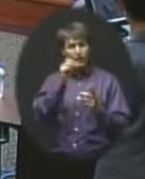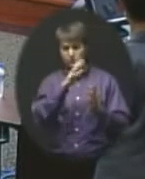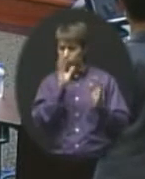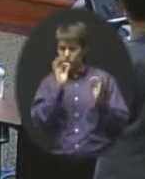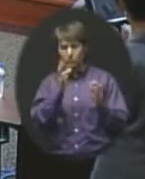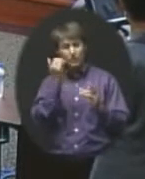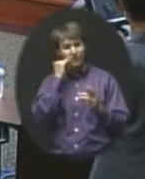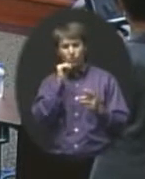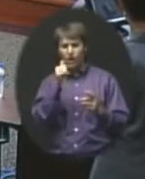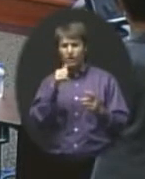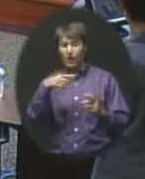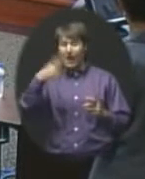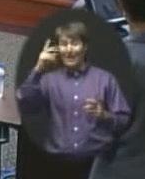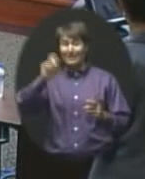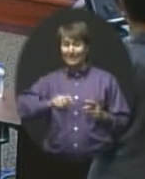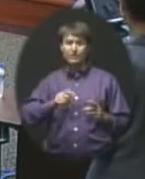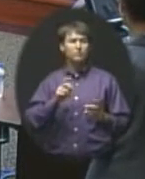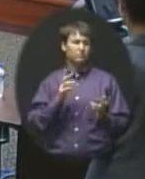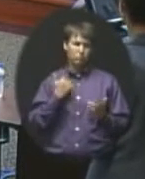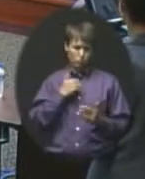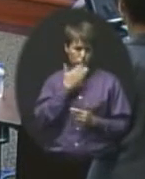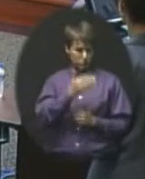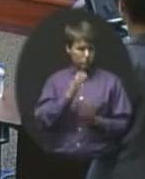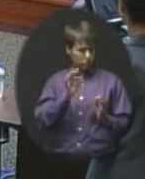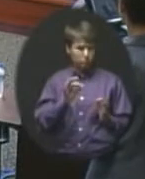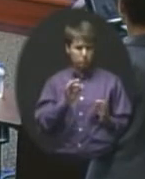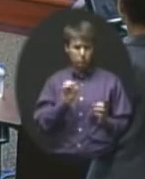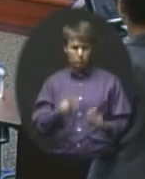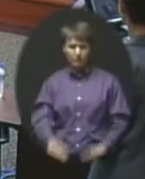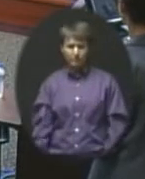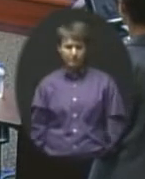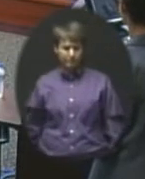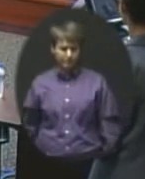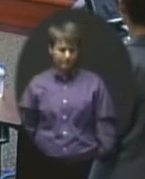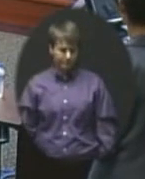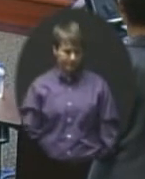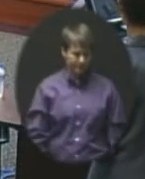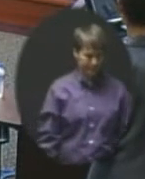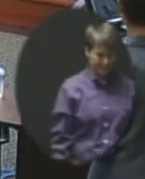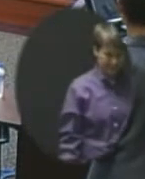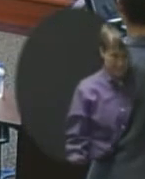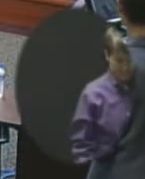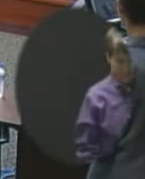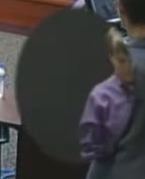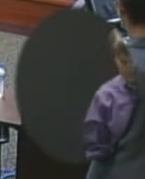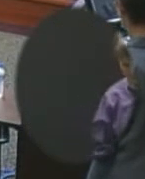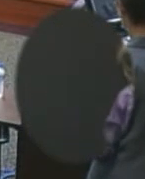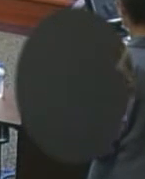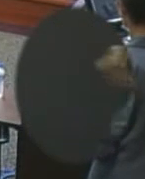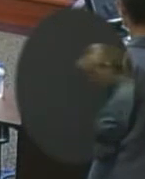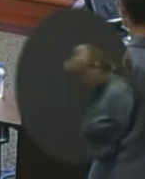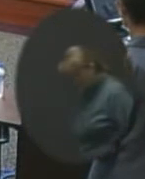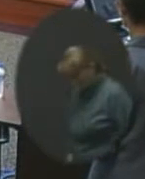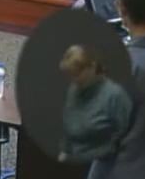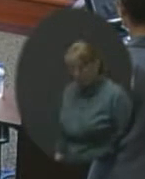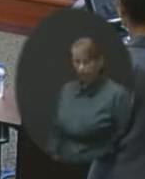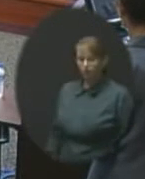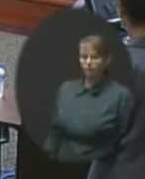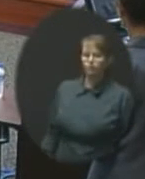as we aren't high need, we're good. Okay. Okay. And how many of those groups or